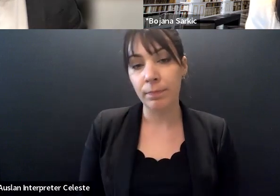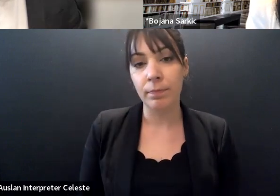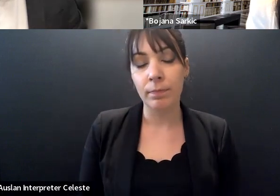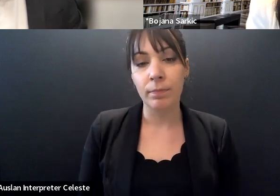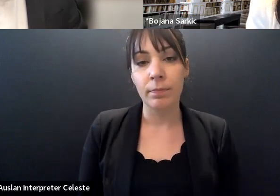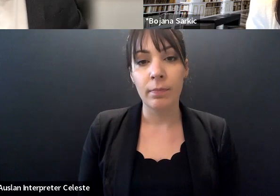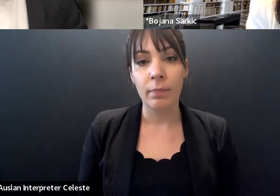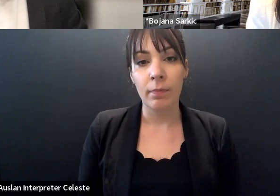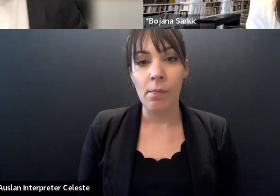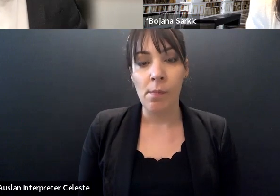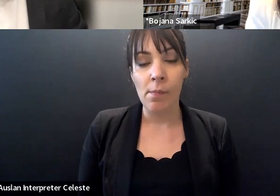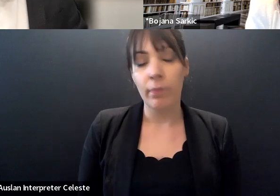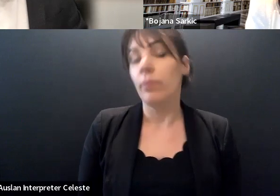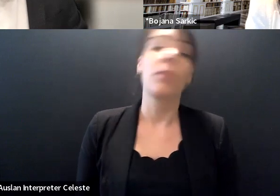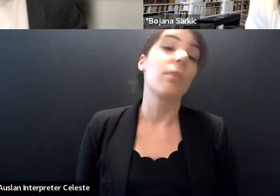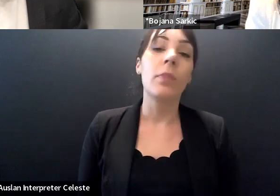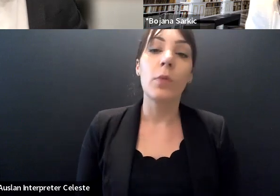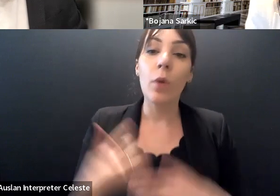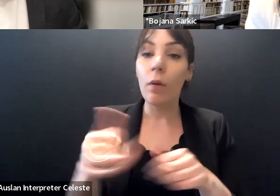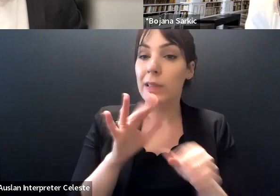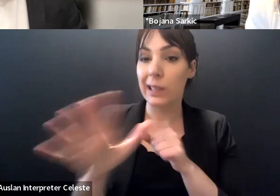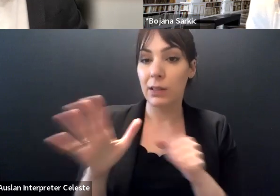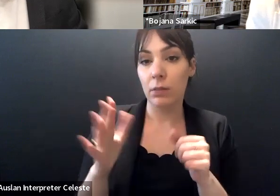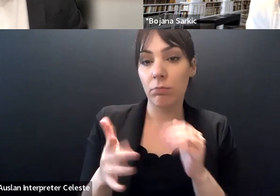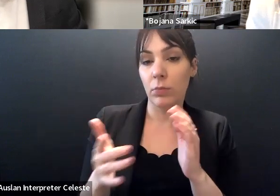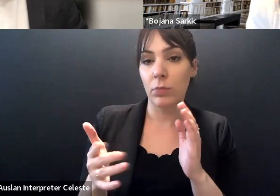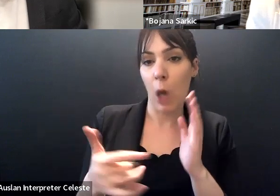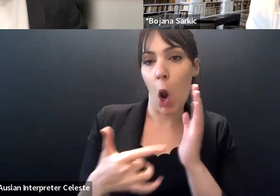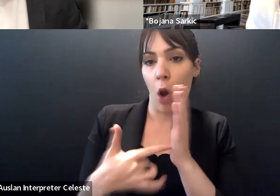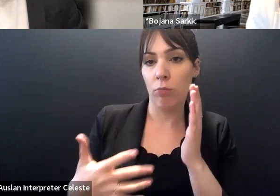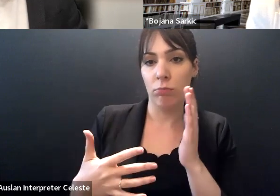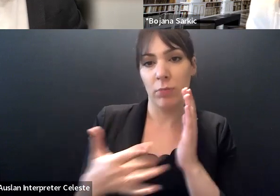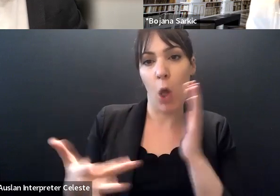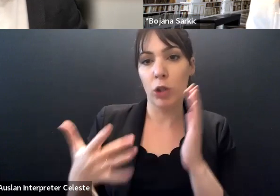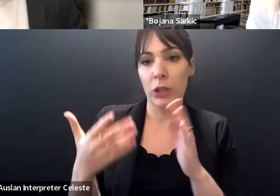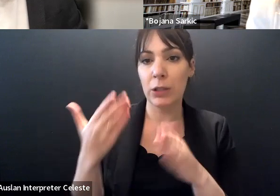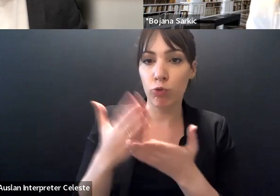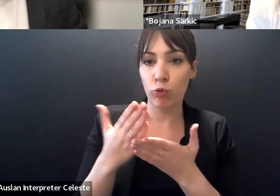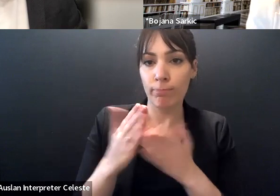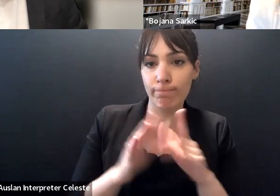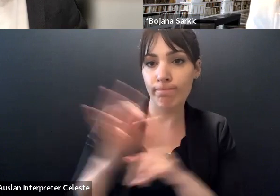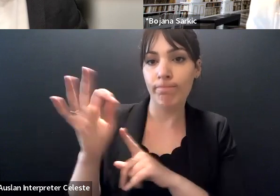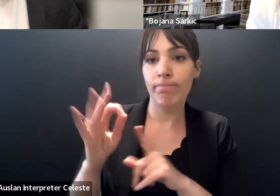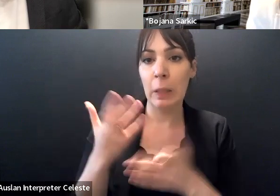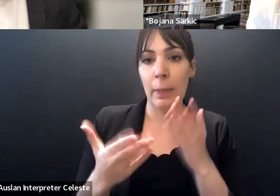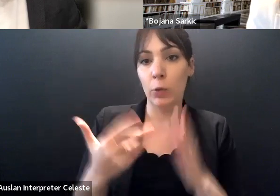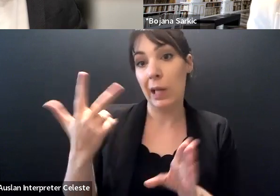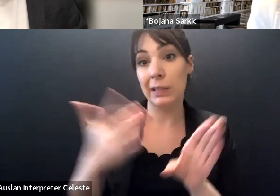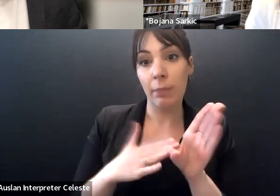incredible move forward, I think, compared to where we were, you know, just 18 months ago.